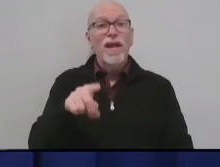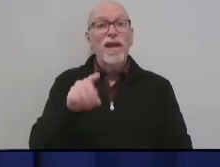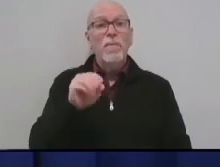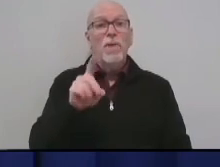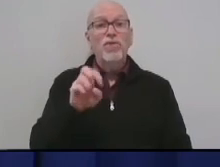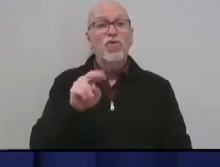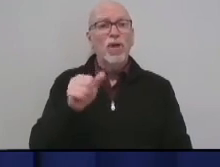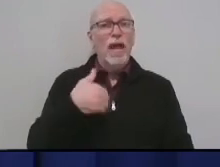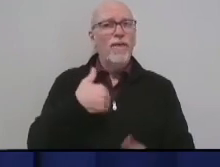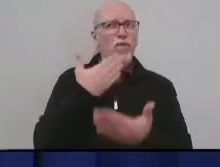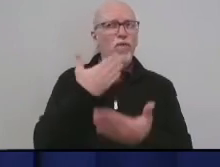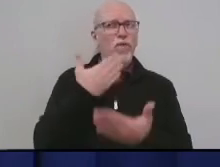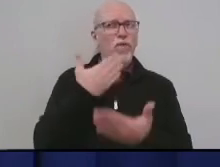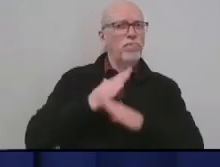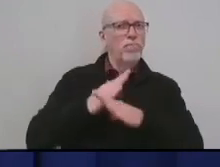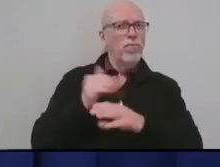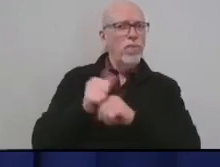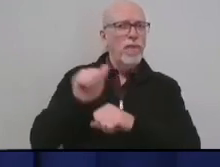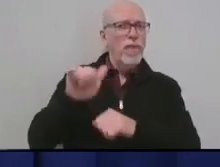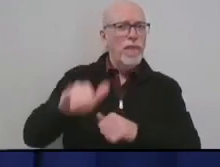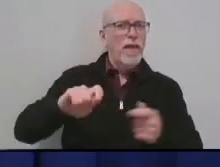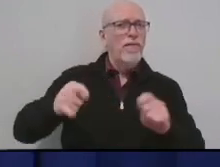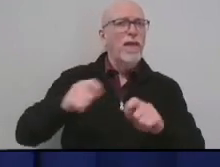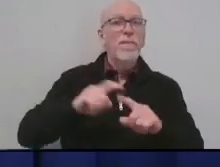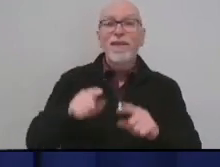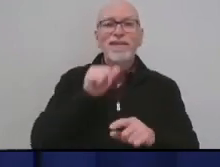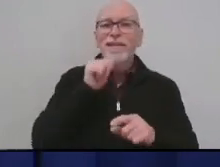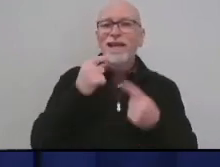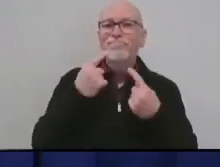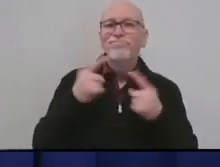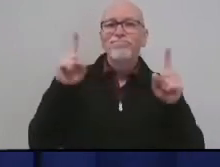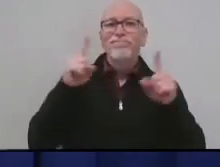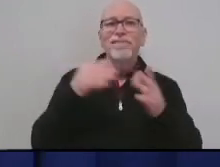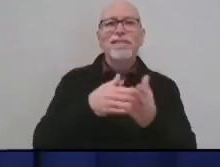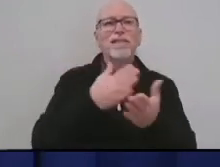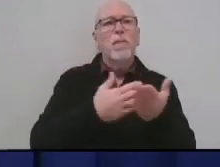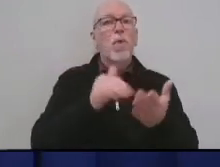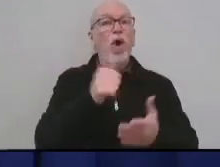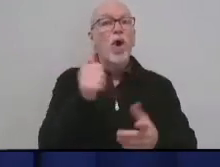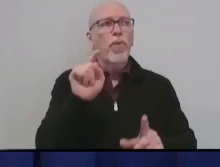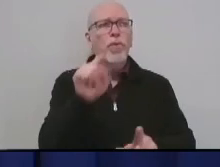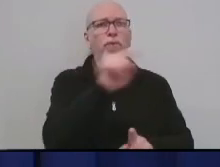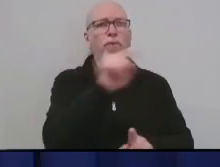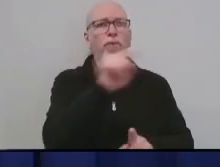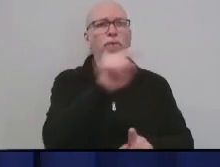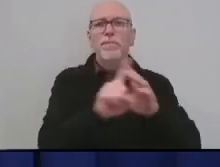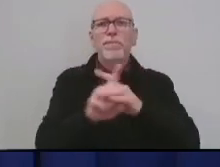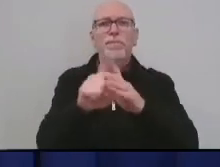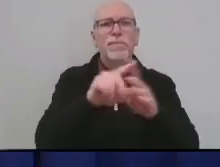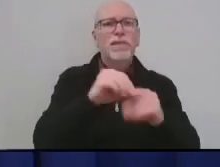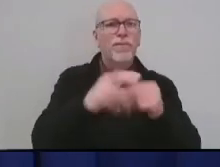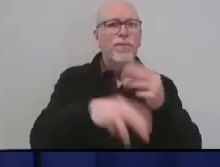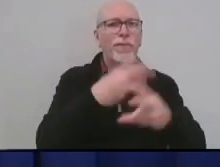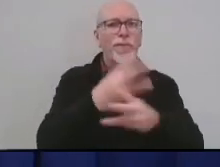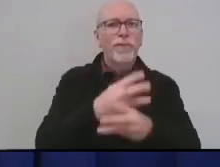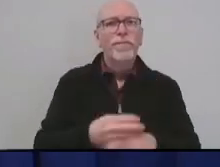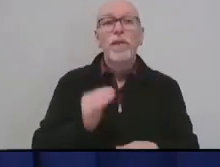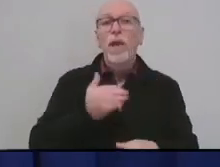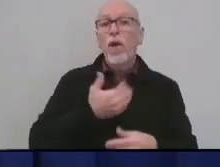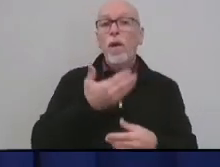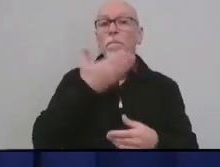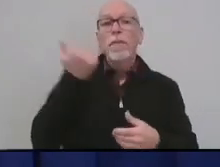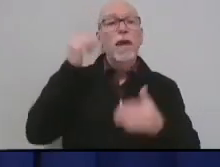It is not as effective against some of the others that are emerging around the world. Our best hope at preventing